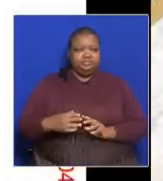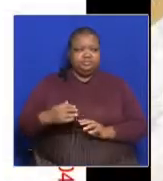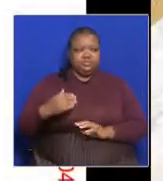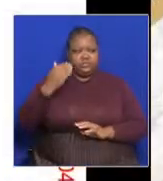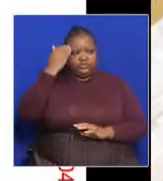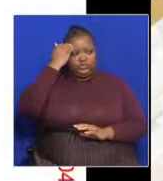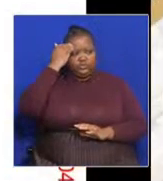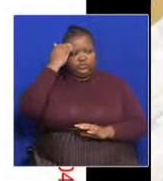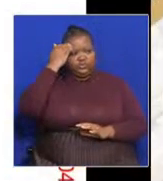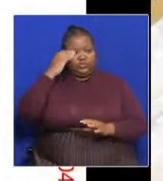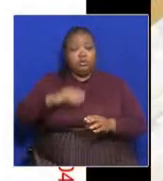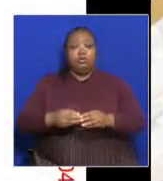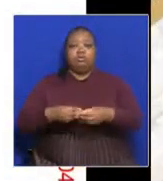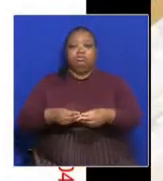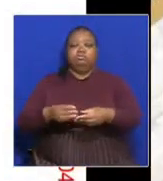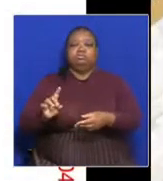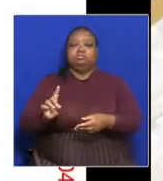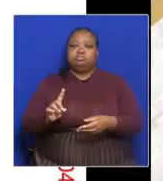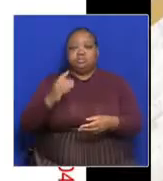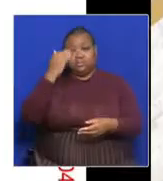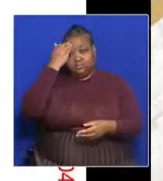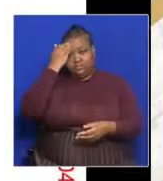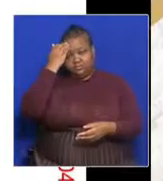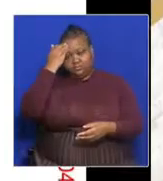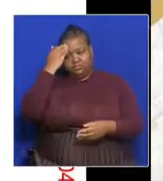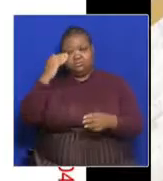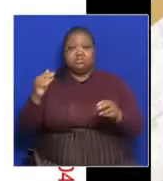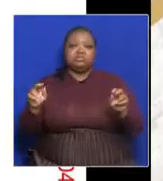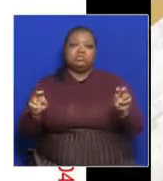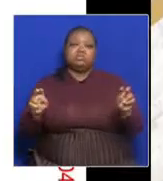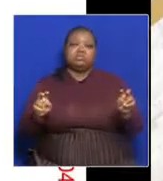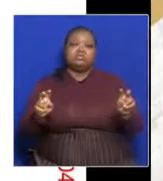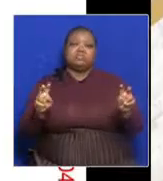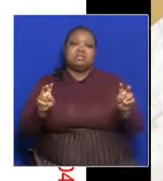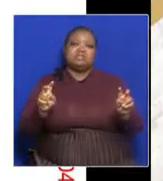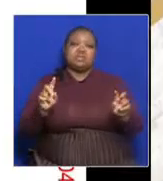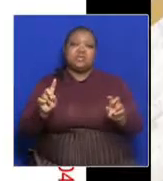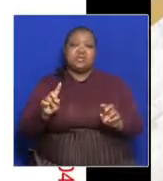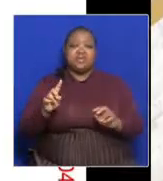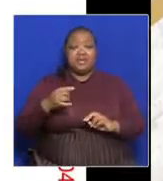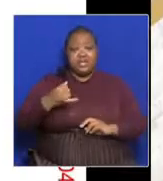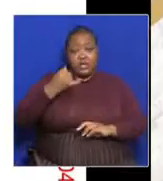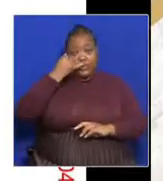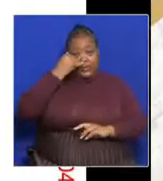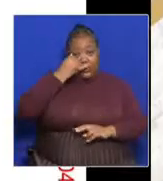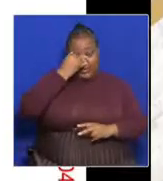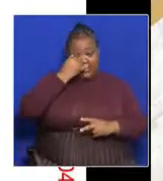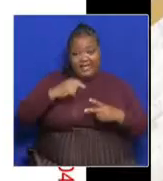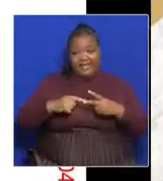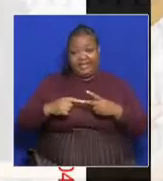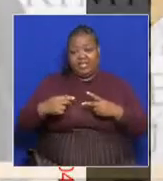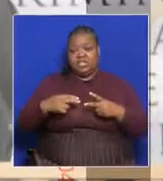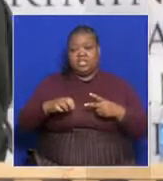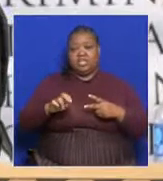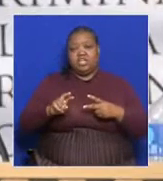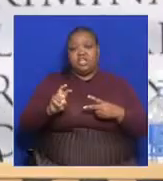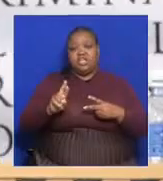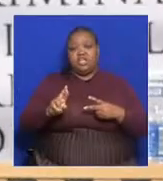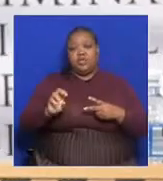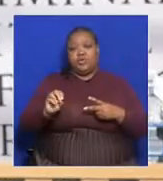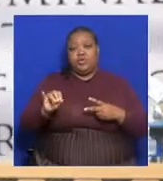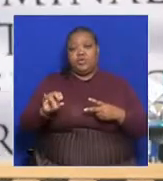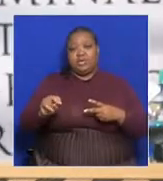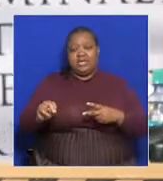I can see the heading. It looks like major cocaine and heroin seizures. Yes, and this is from the period 2020